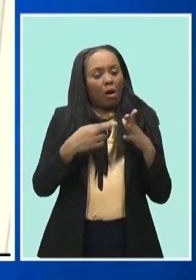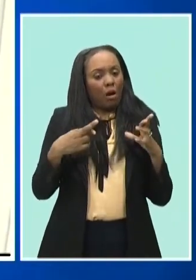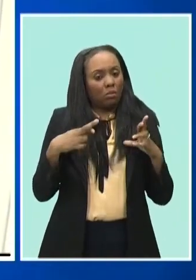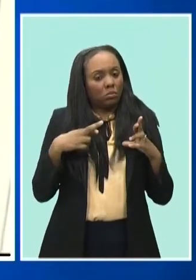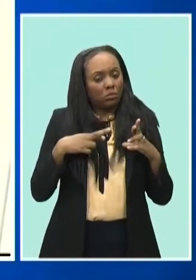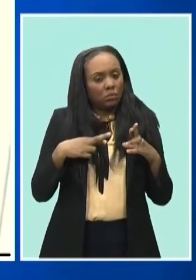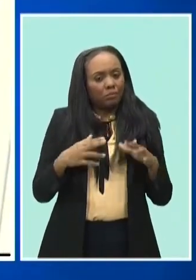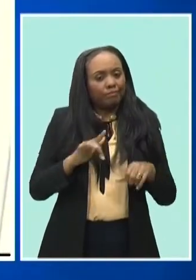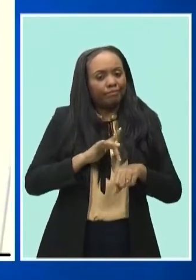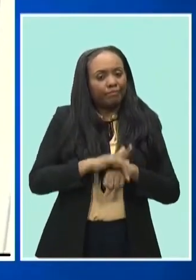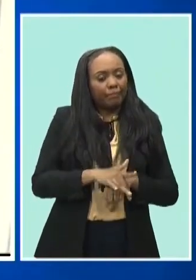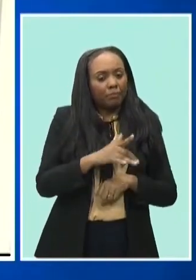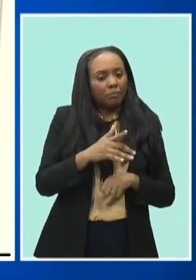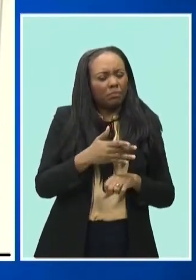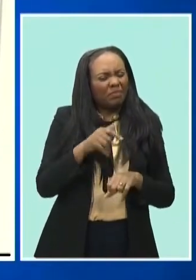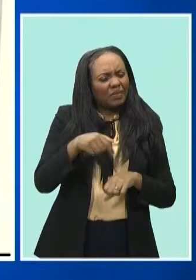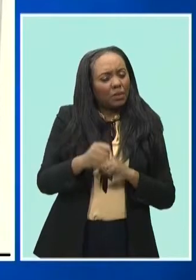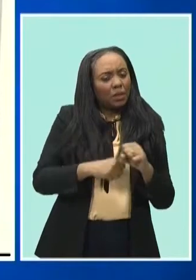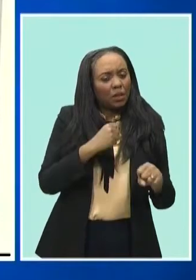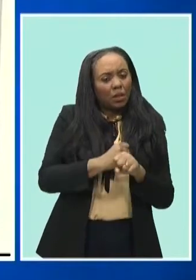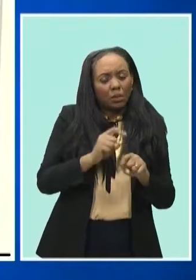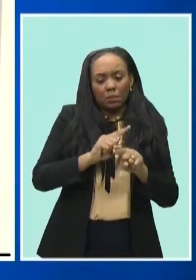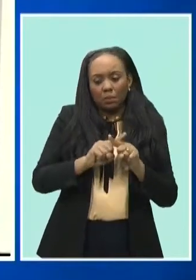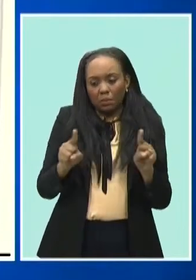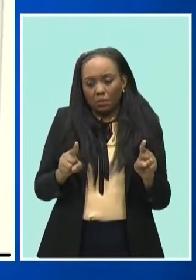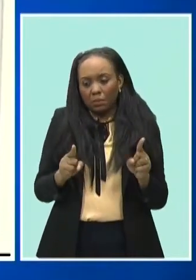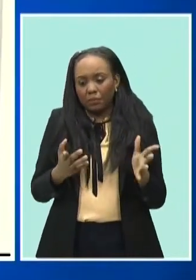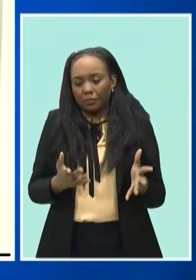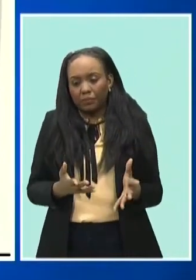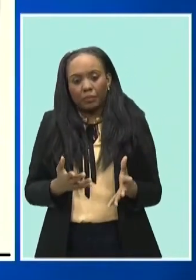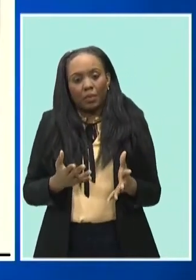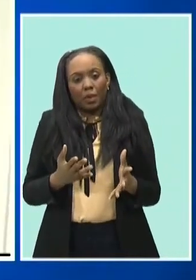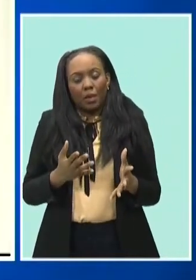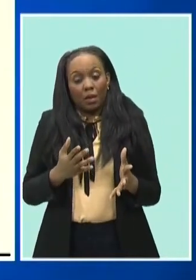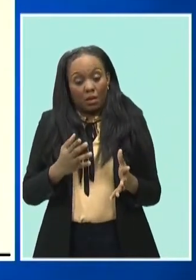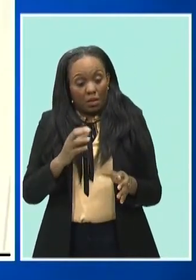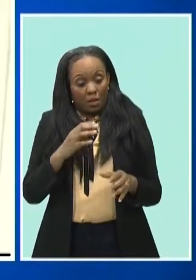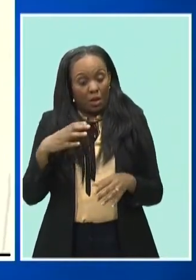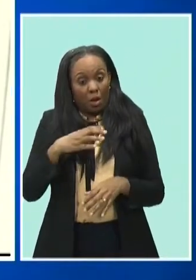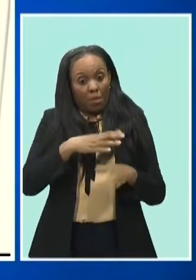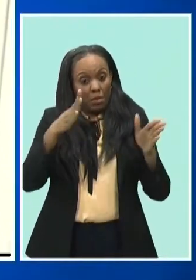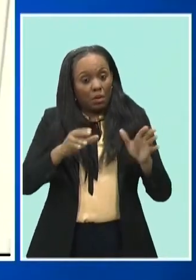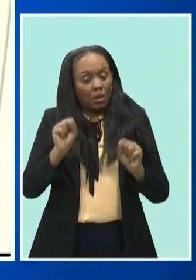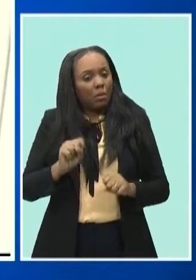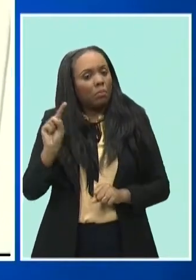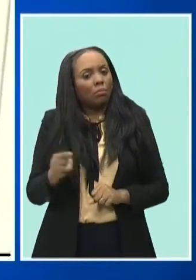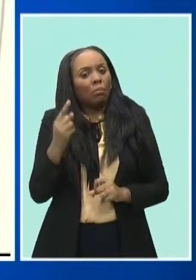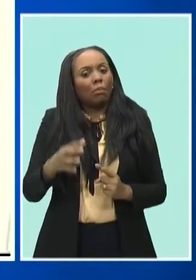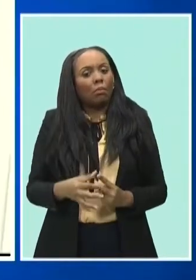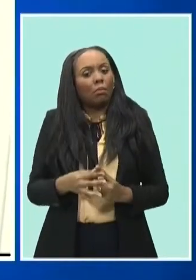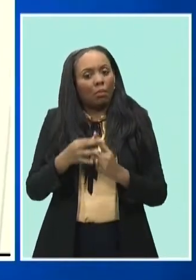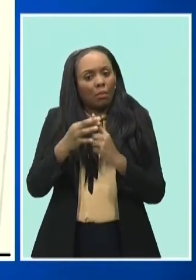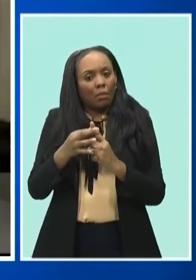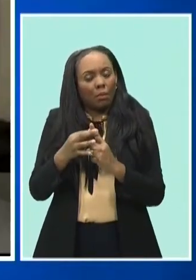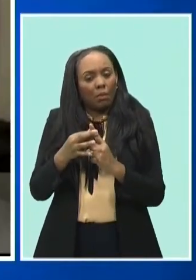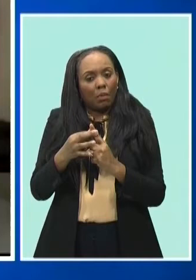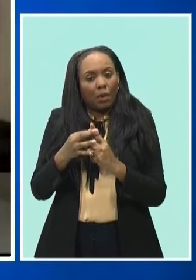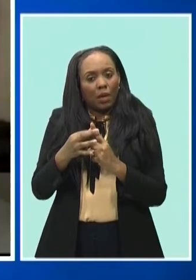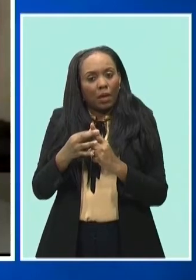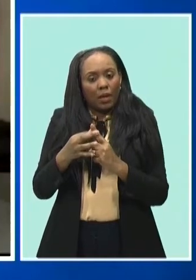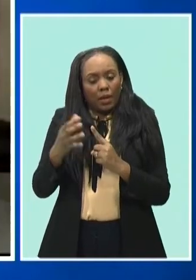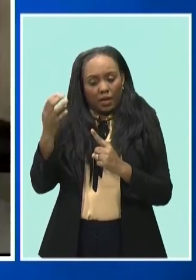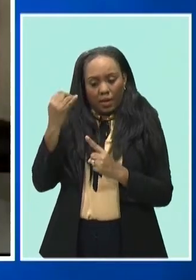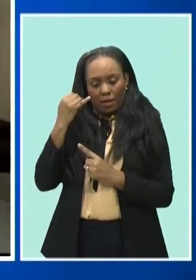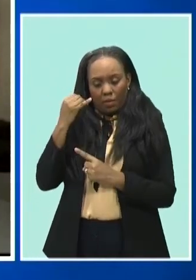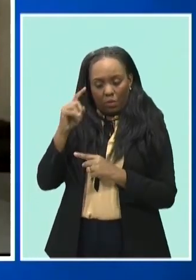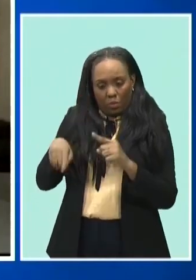service earlier in the year. King says a Labour Commissioner can only be appointed after Narcis's leave